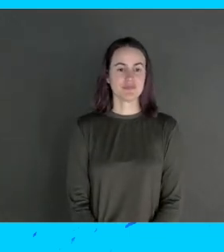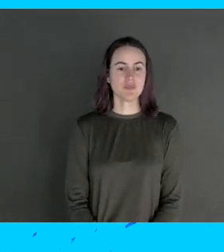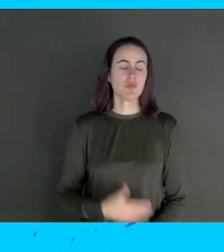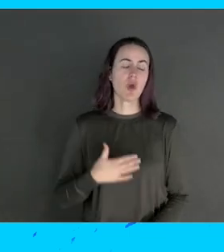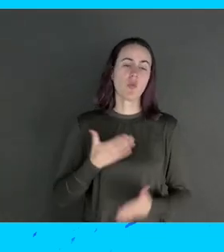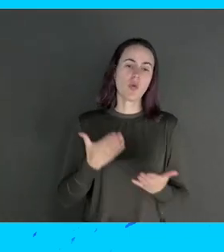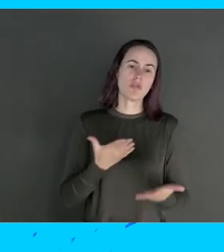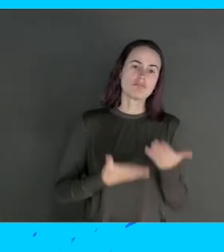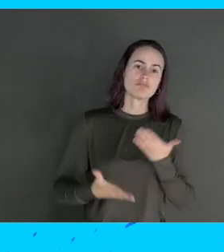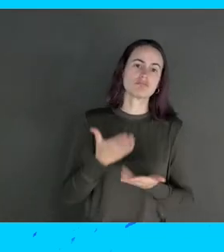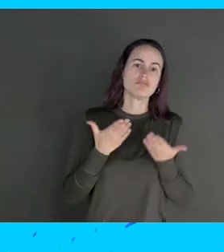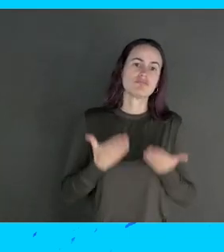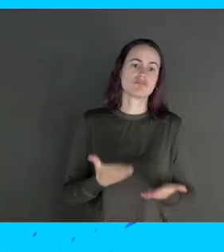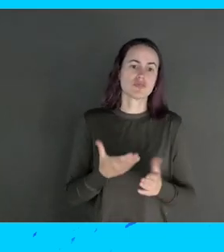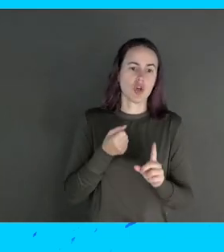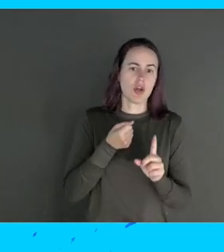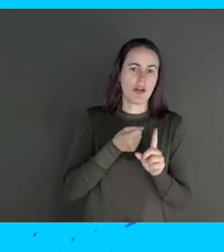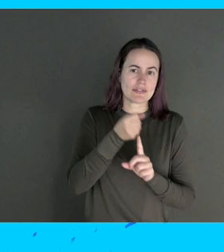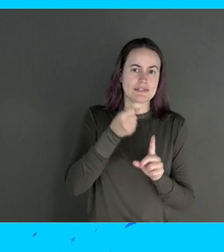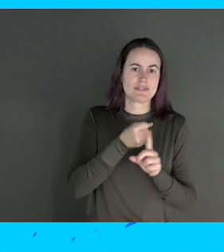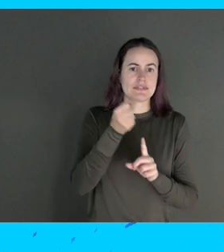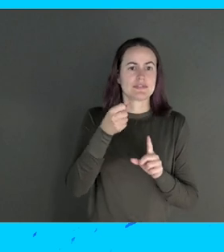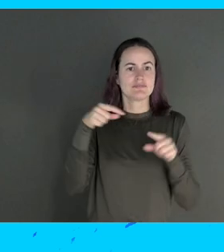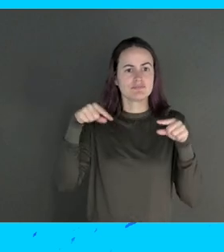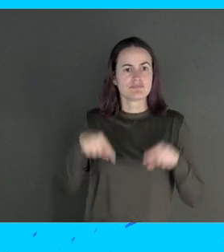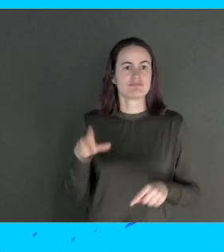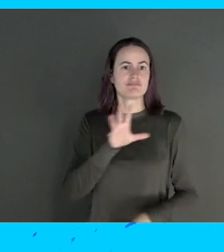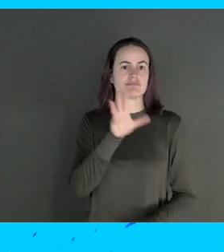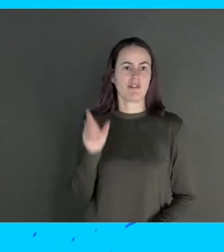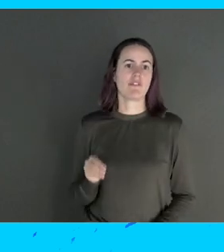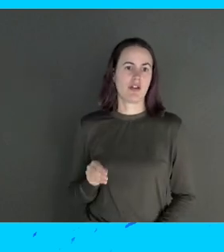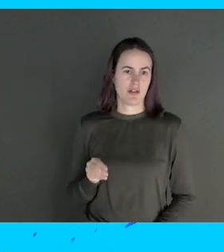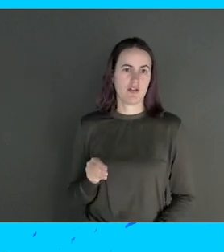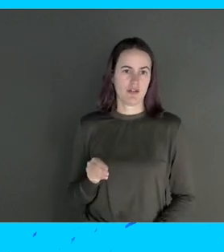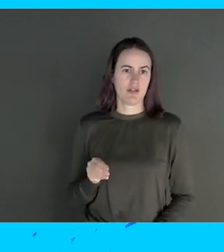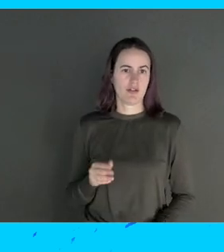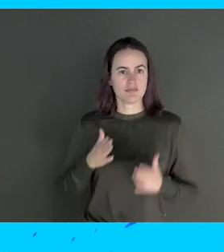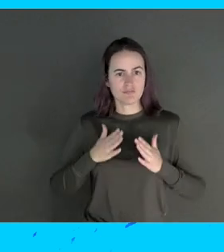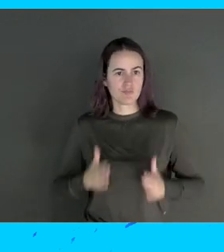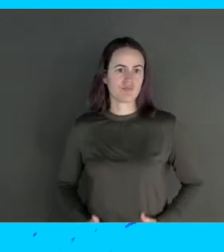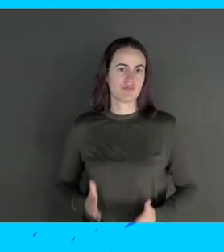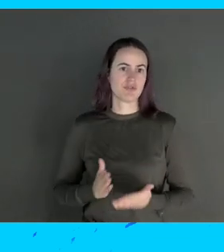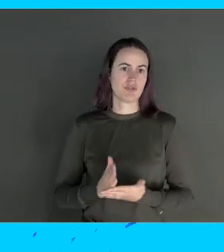Africa by 28 African human rights defenders.